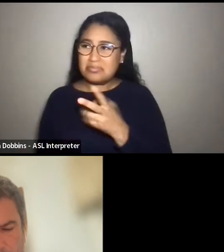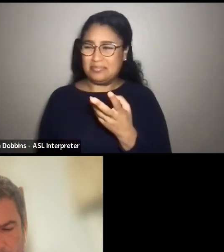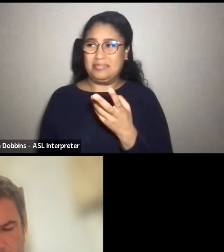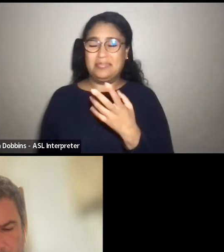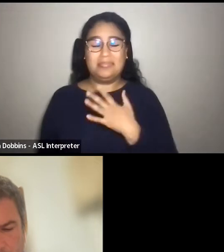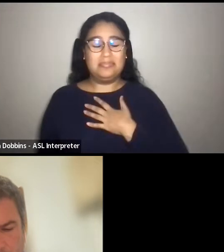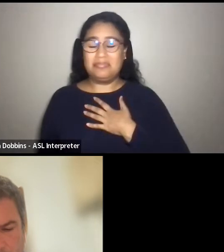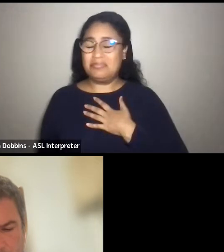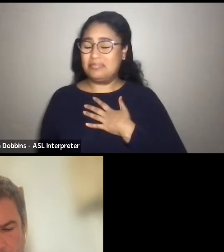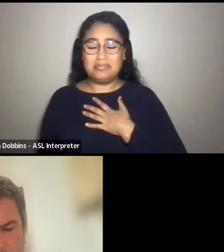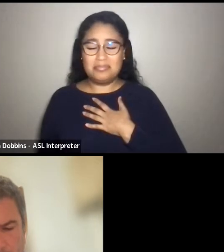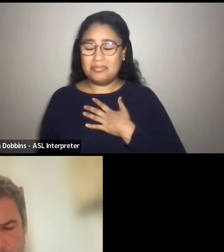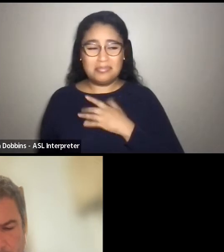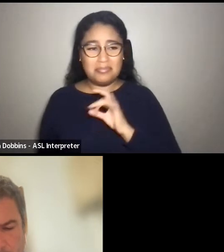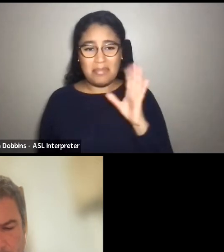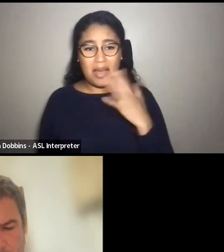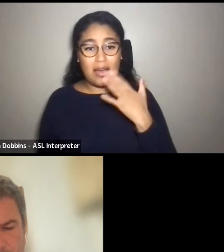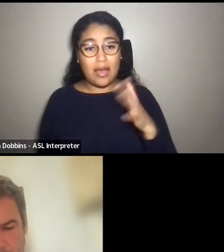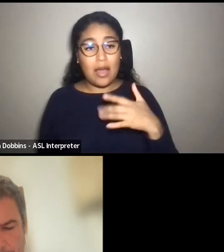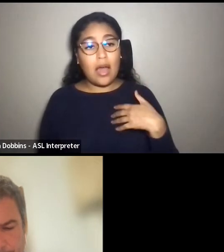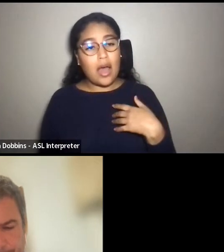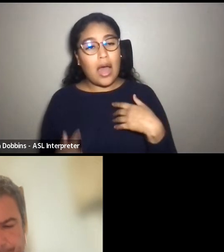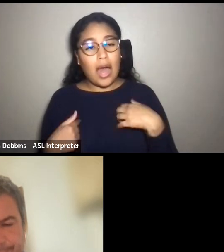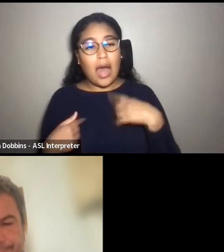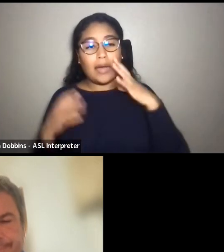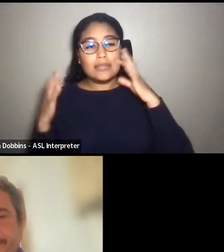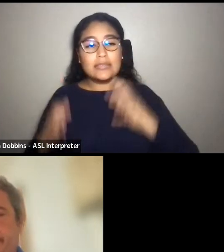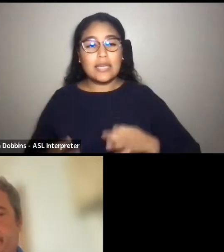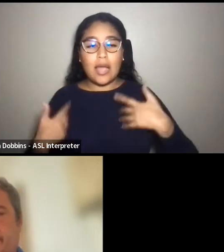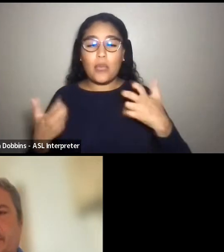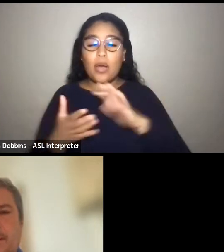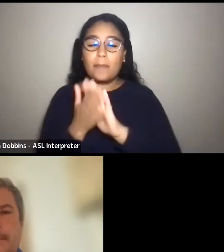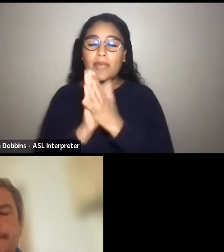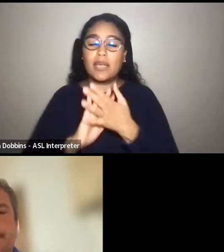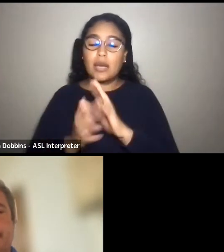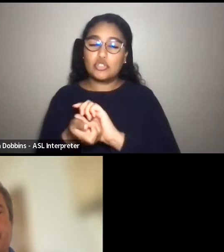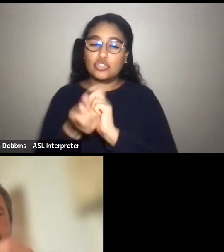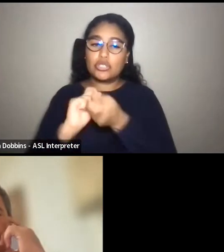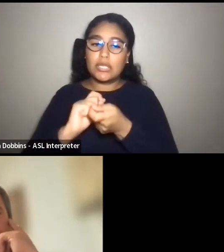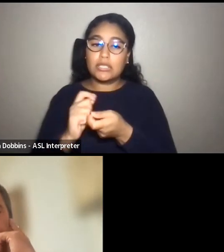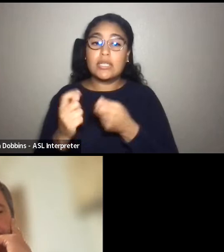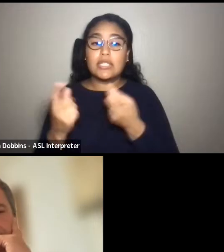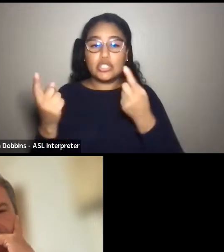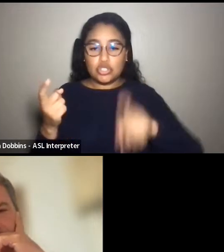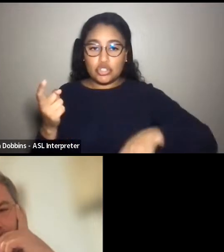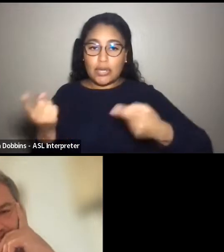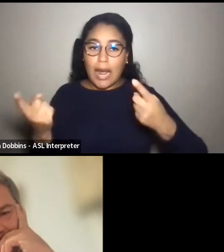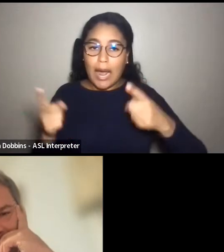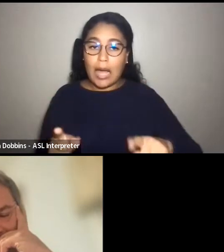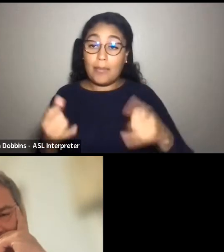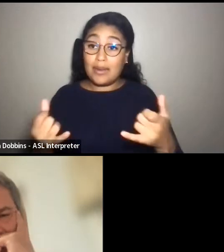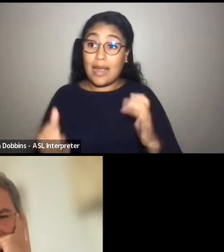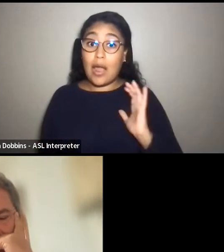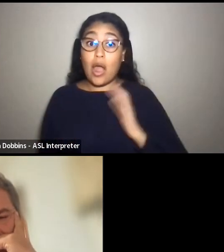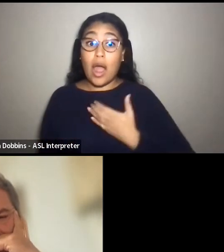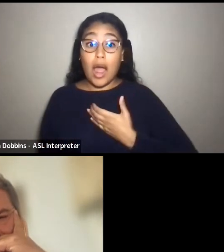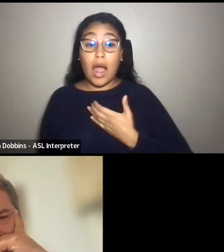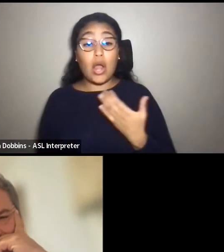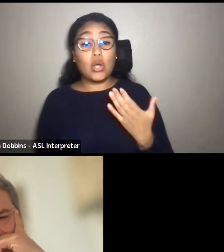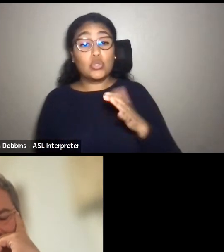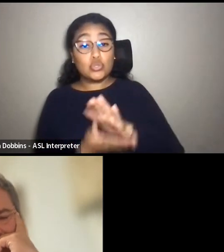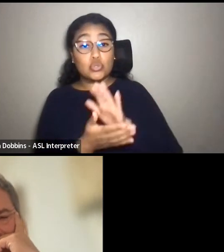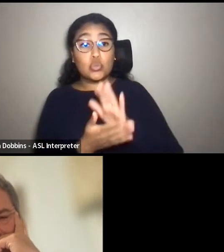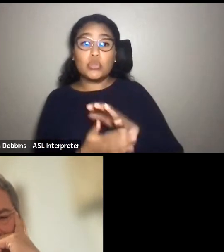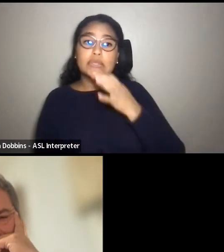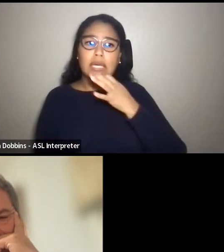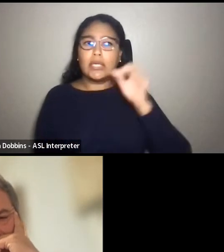is what made me realize I need to be a part of the change and that it needed to happen now. Our schools preach representation, but when it comes